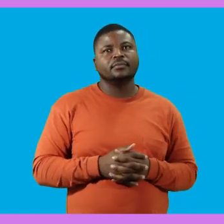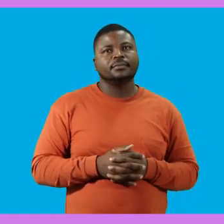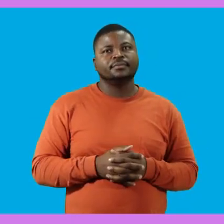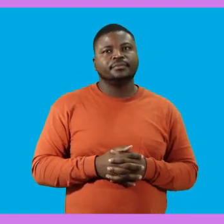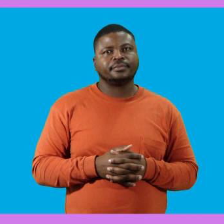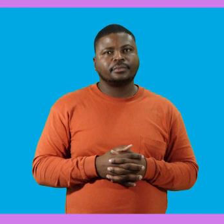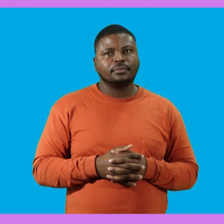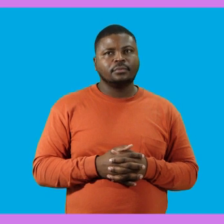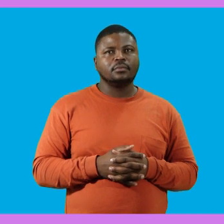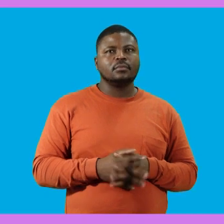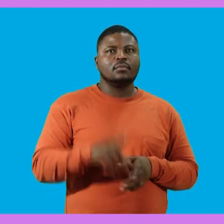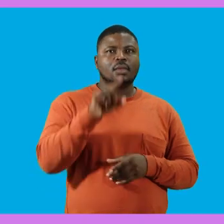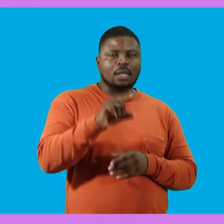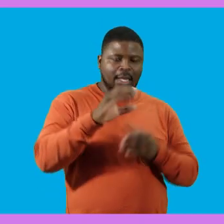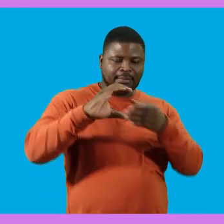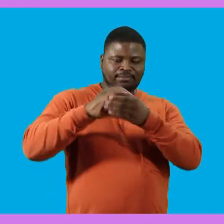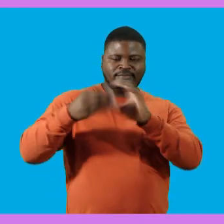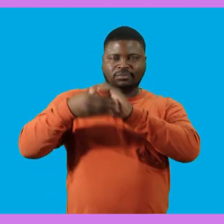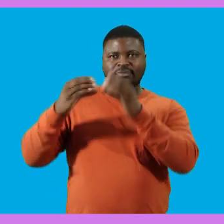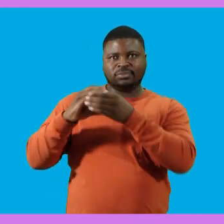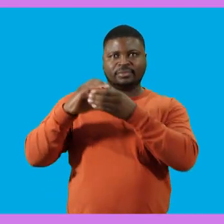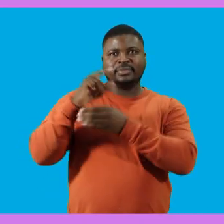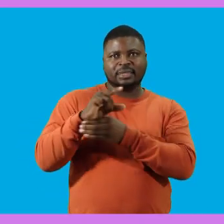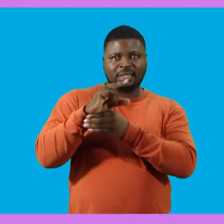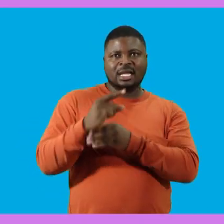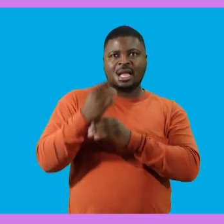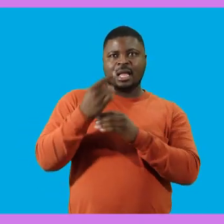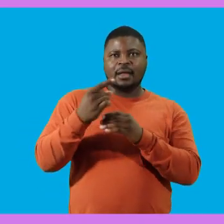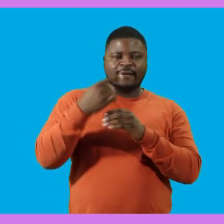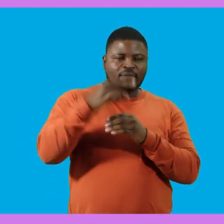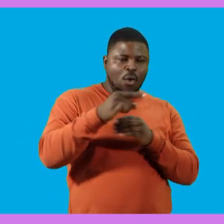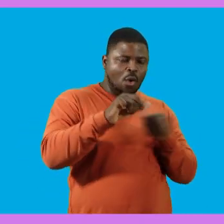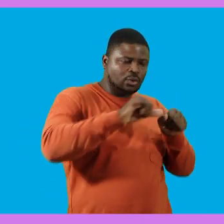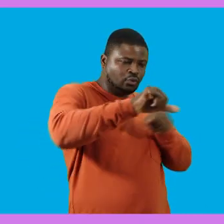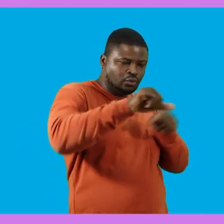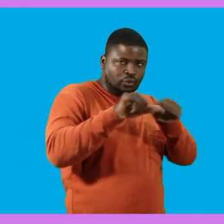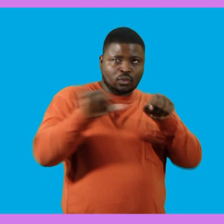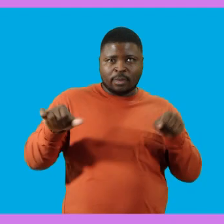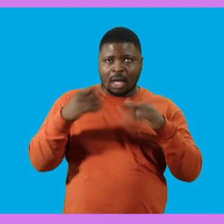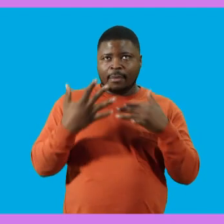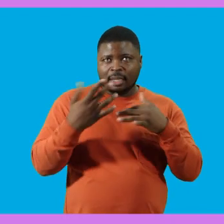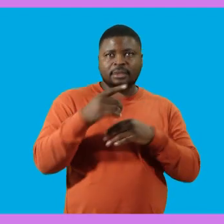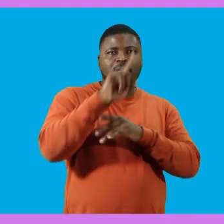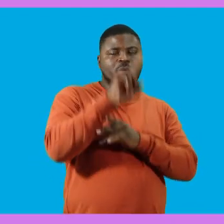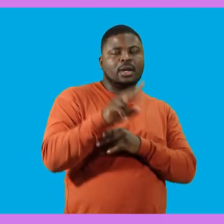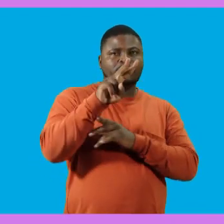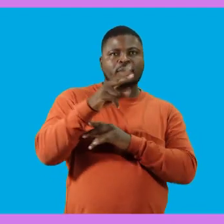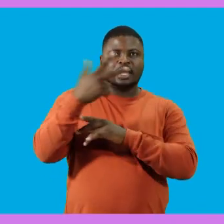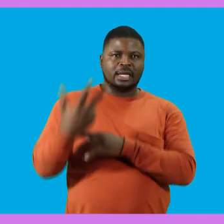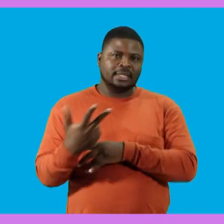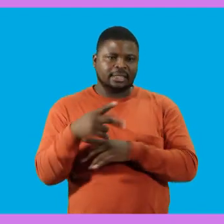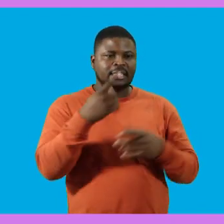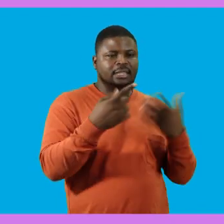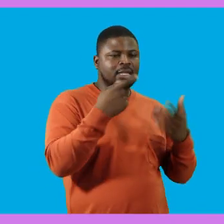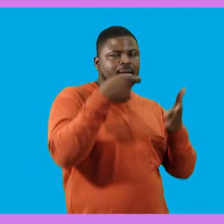The paving stones cost 128 Rand per square meter and are only sold in